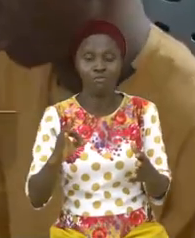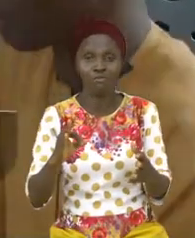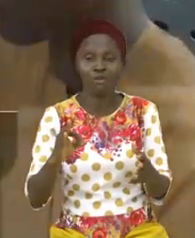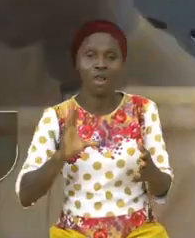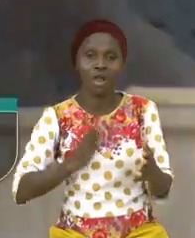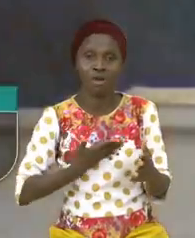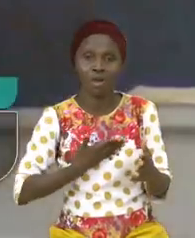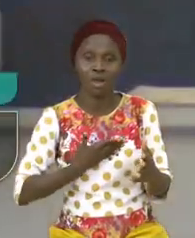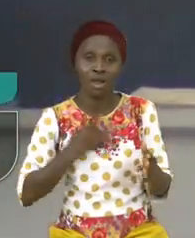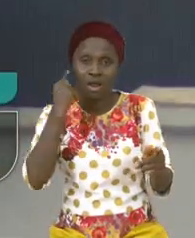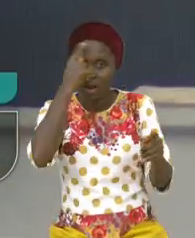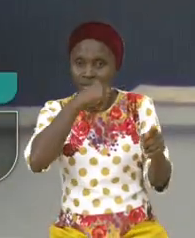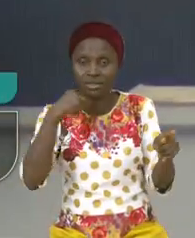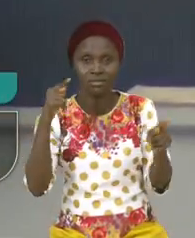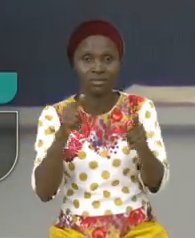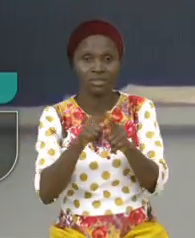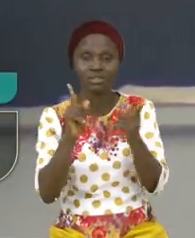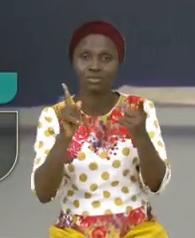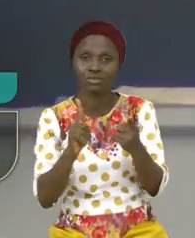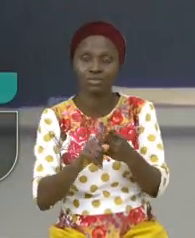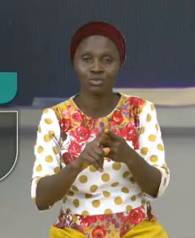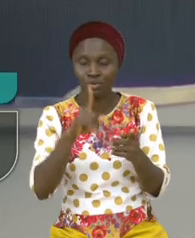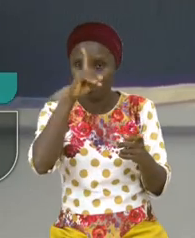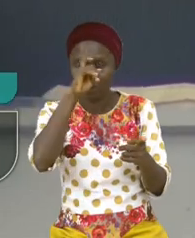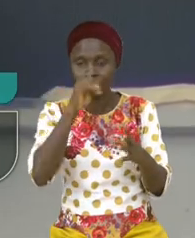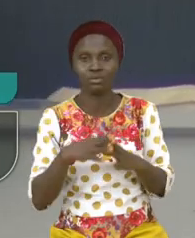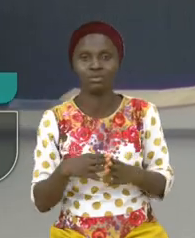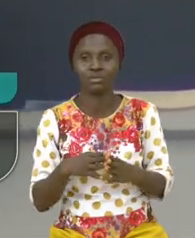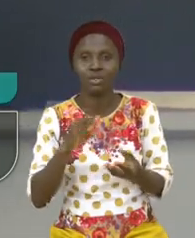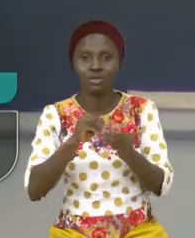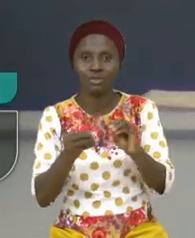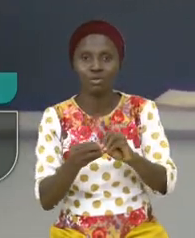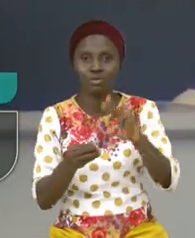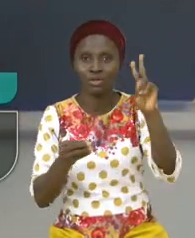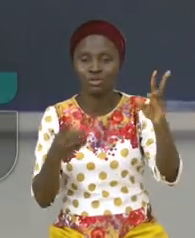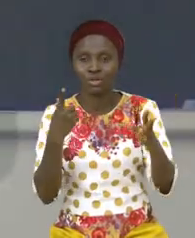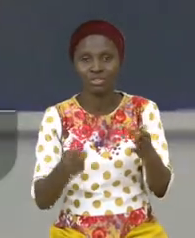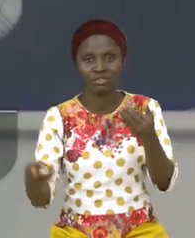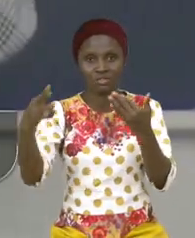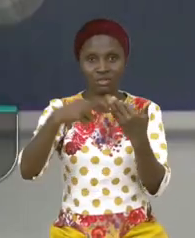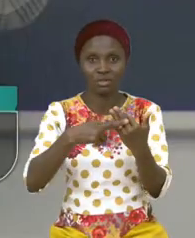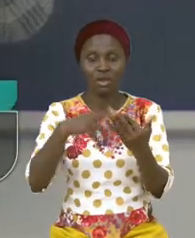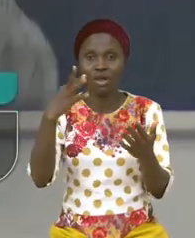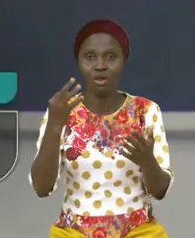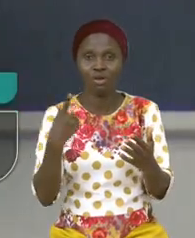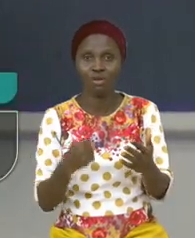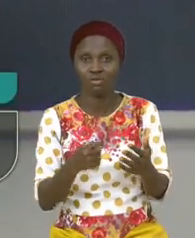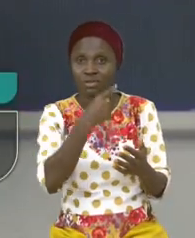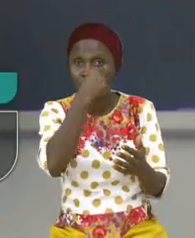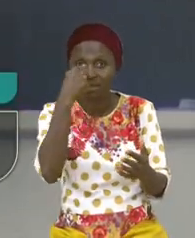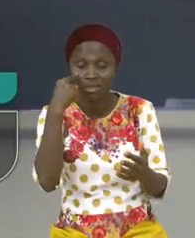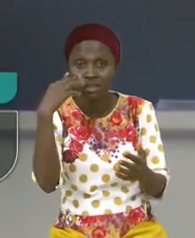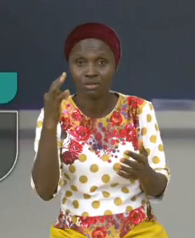semblance to eagles. Number two, the restoration of the sight of